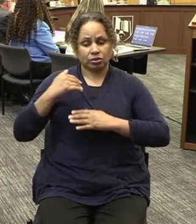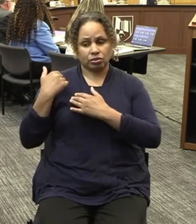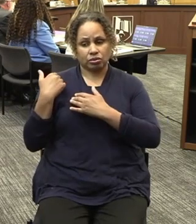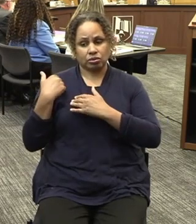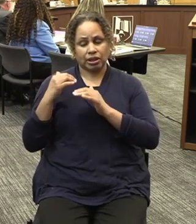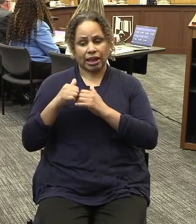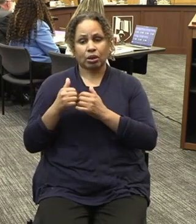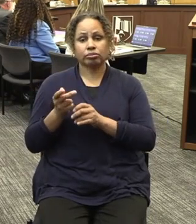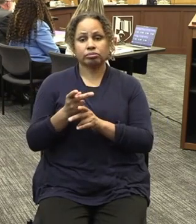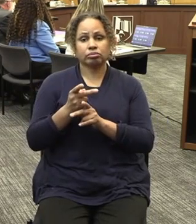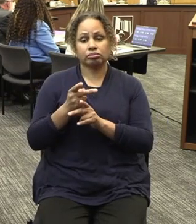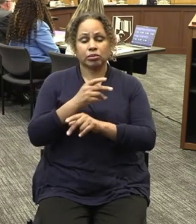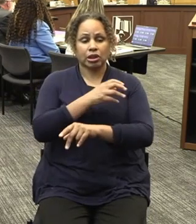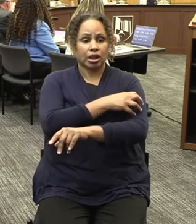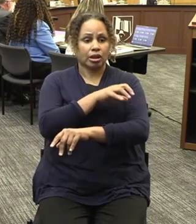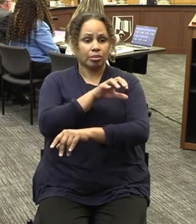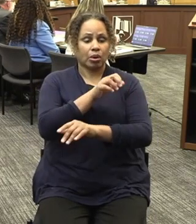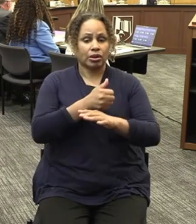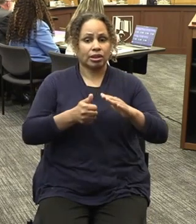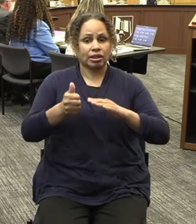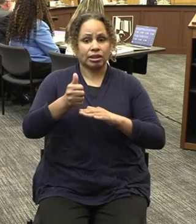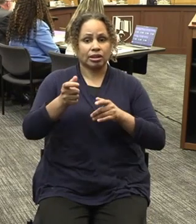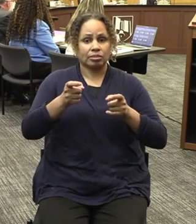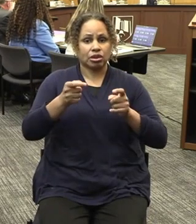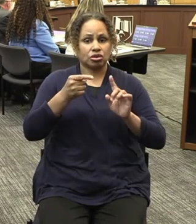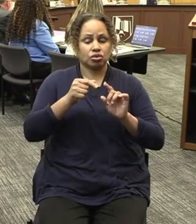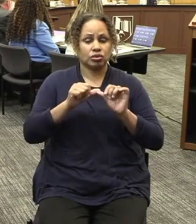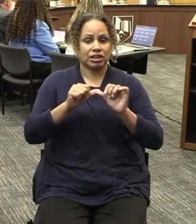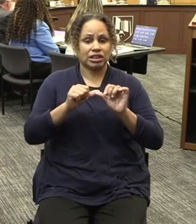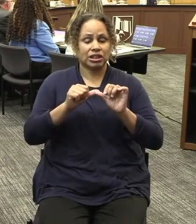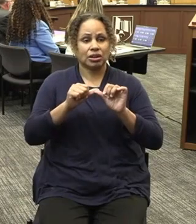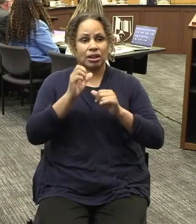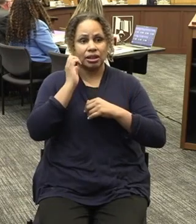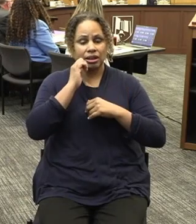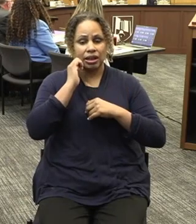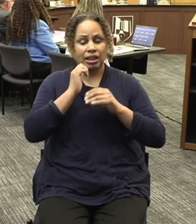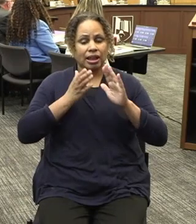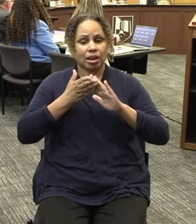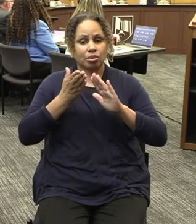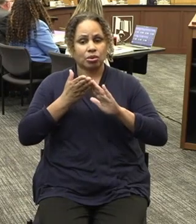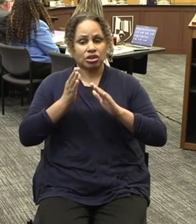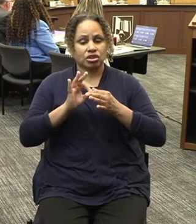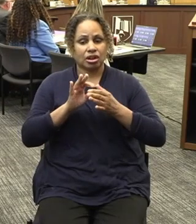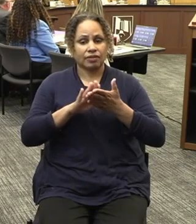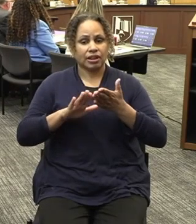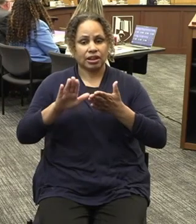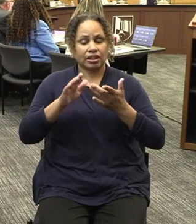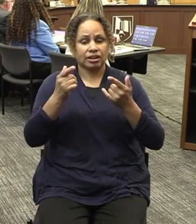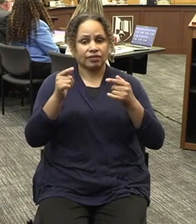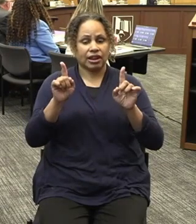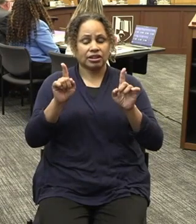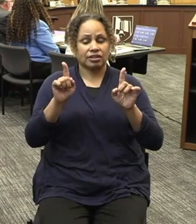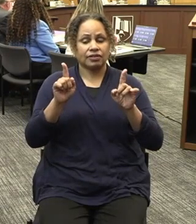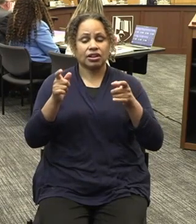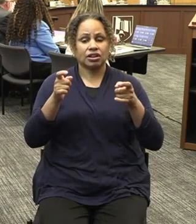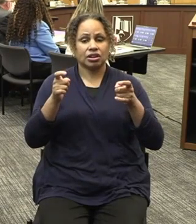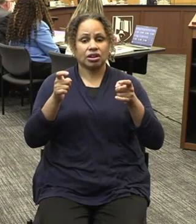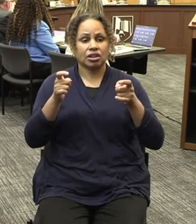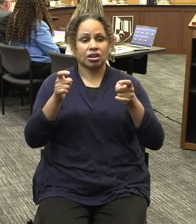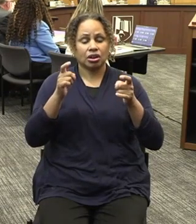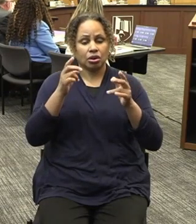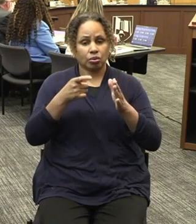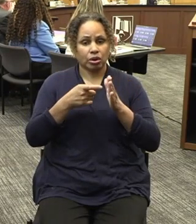while empowering the administration to carry out the daily operations of the college. Effective governance requires mutual